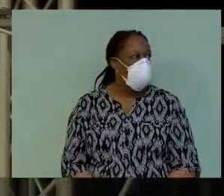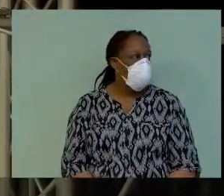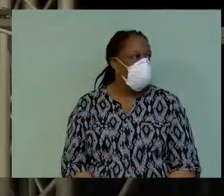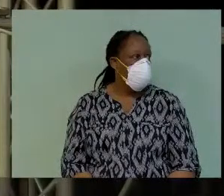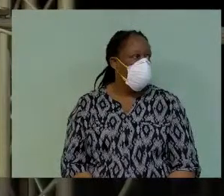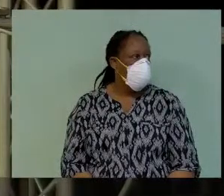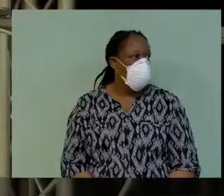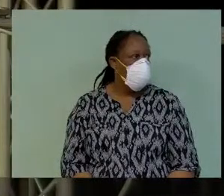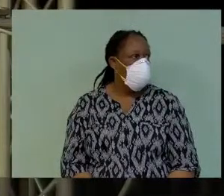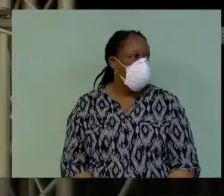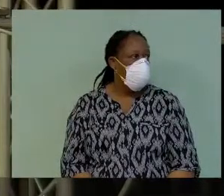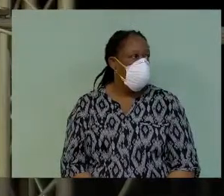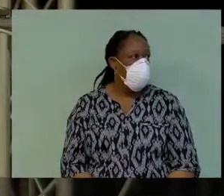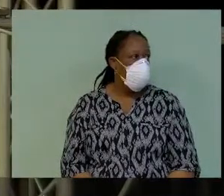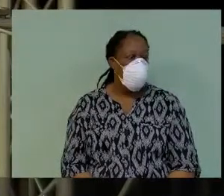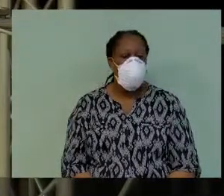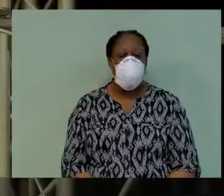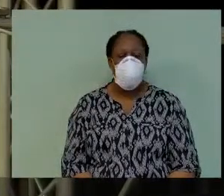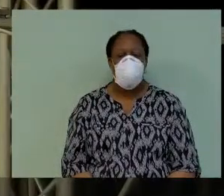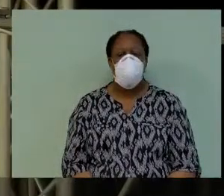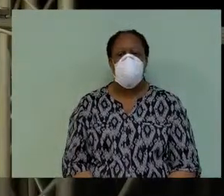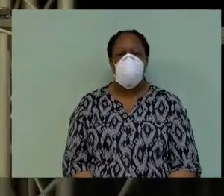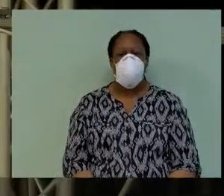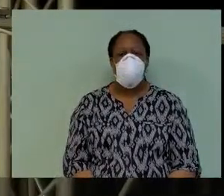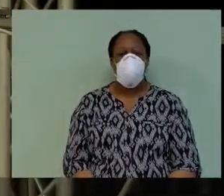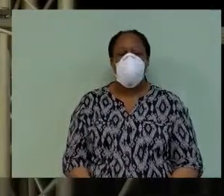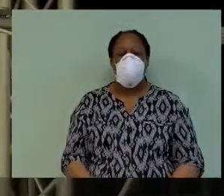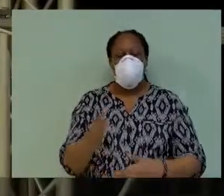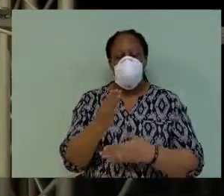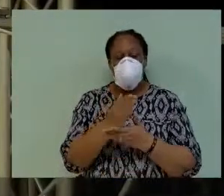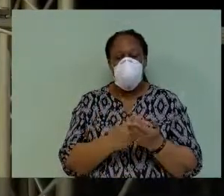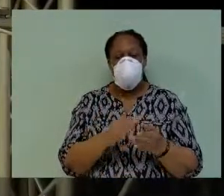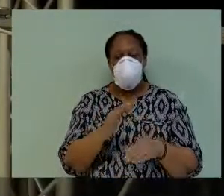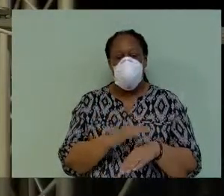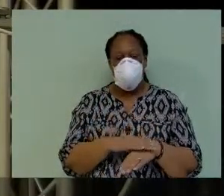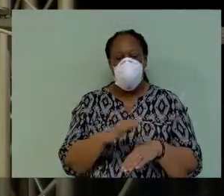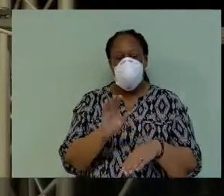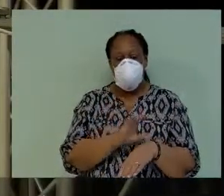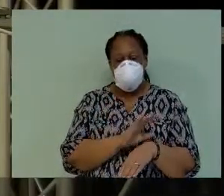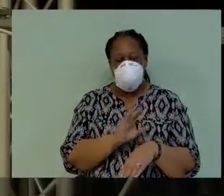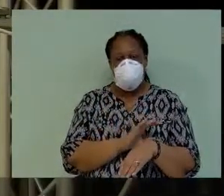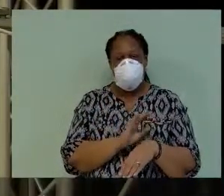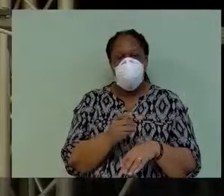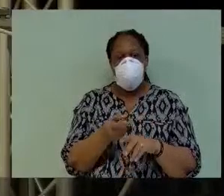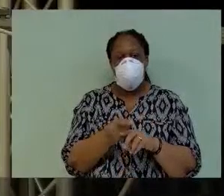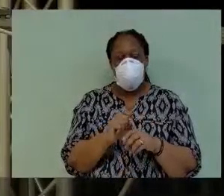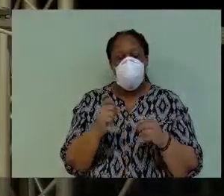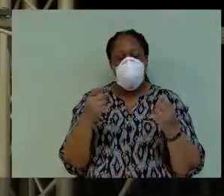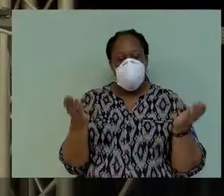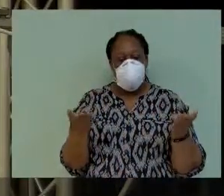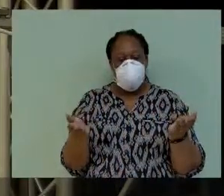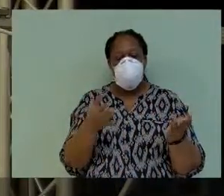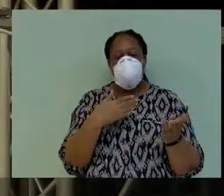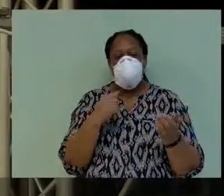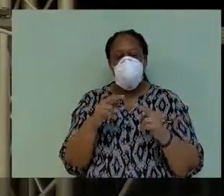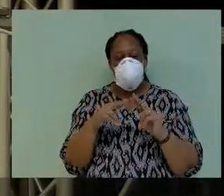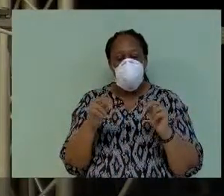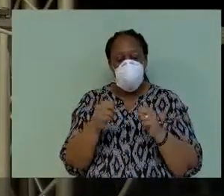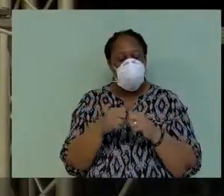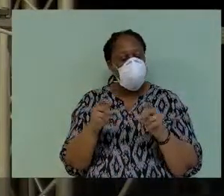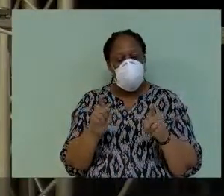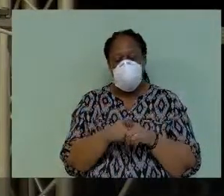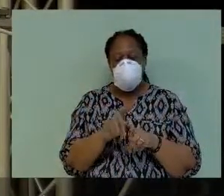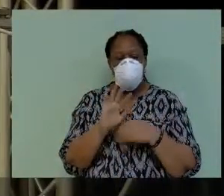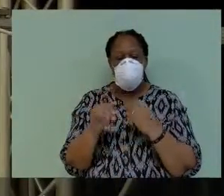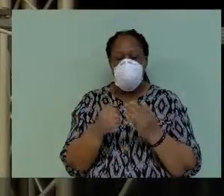of persons that would have joined us online, virtually, from St. Kitts, but in particularly, we had Nevis in the discussion,